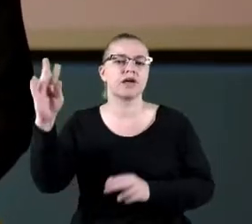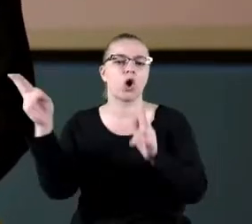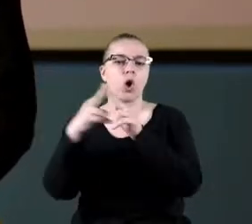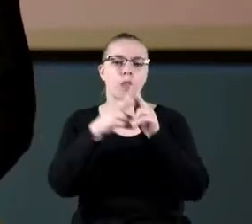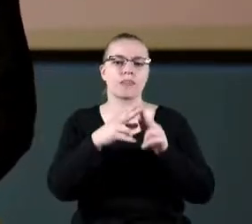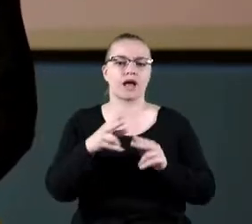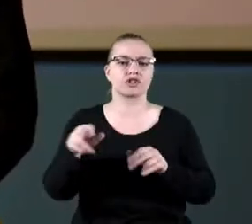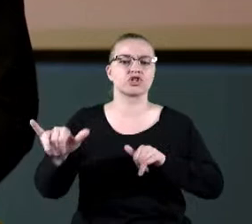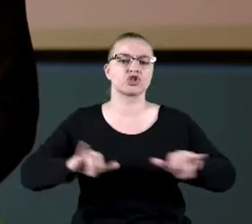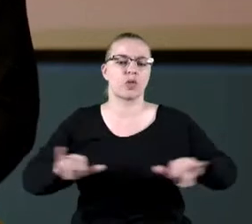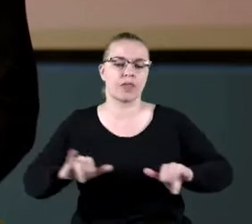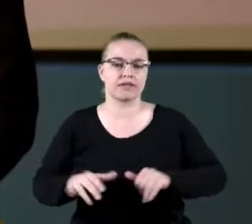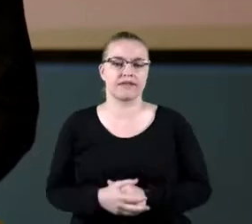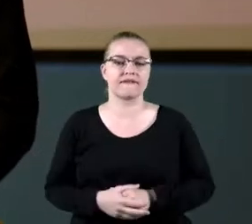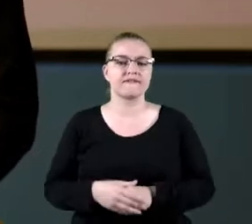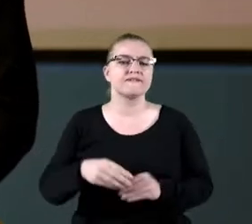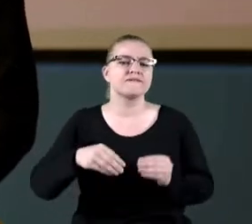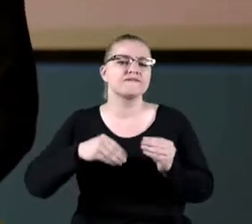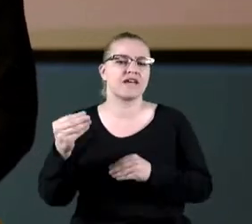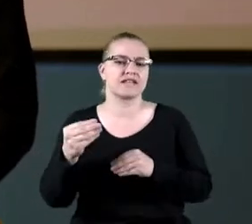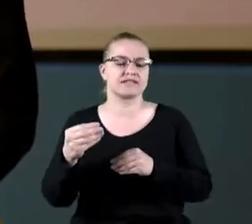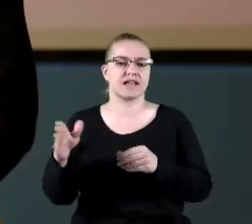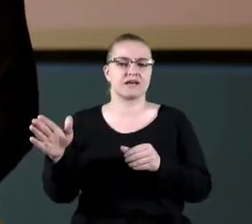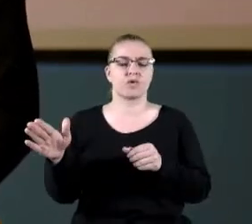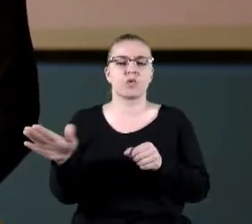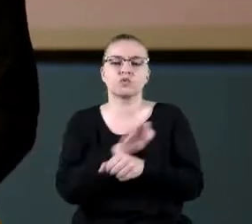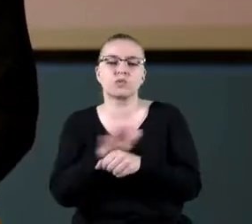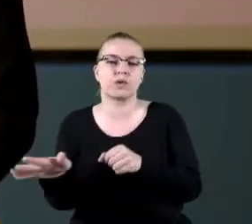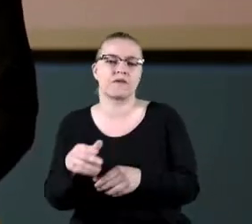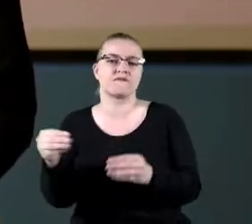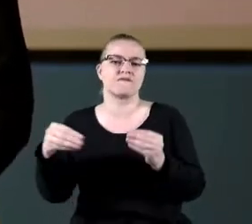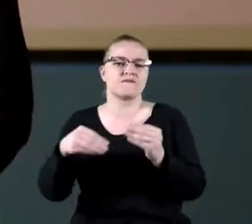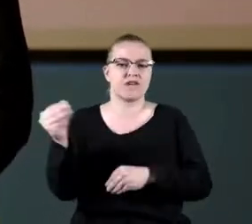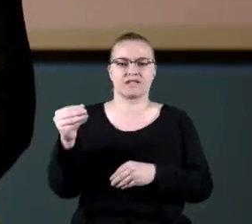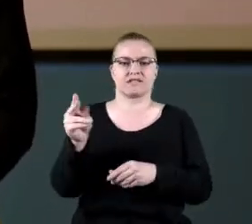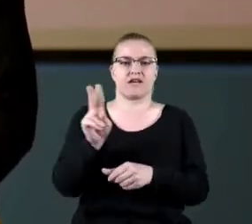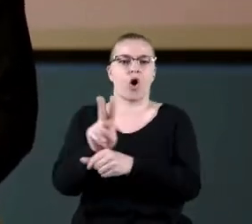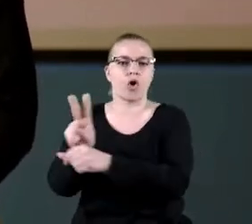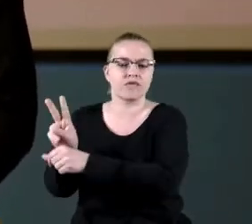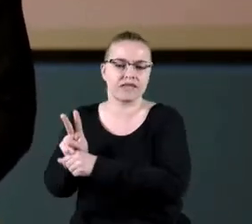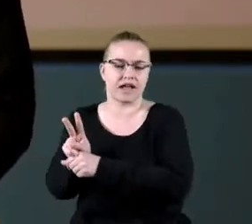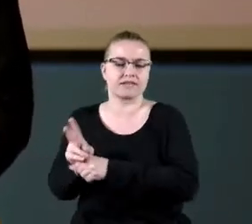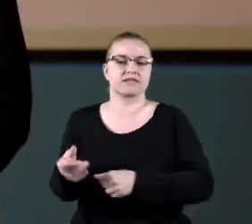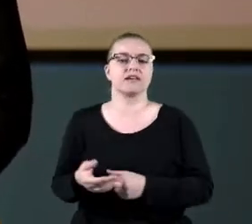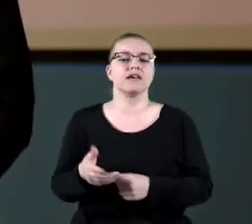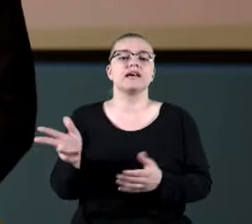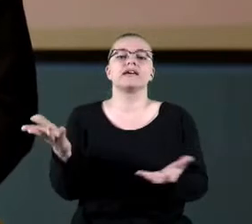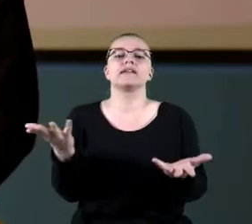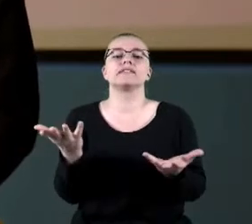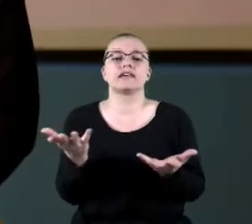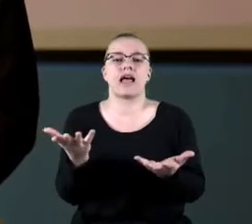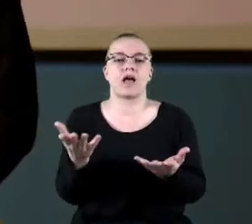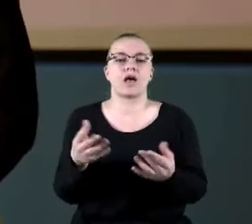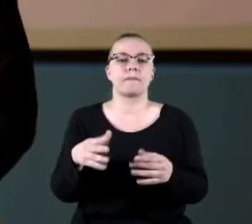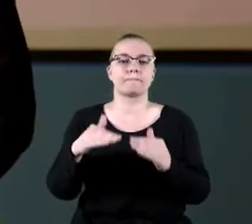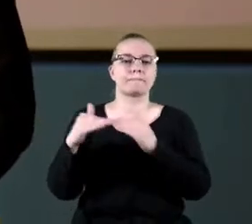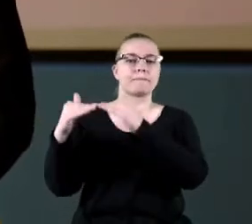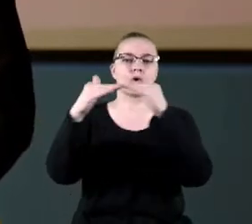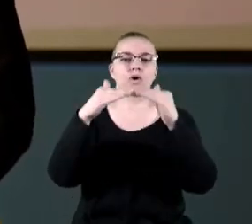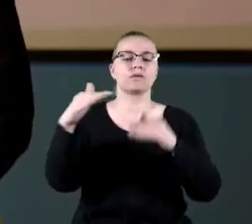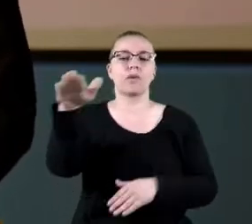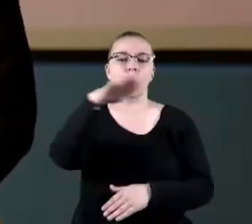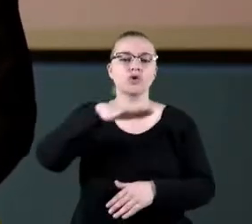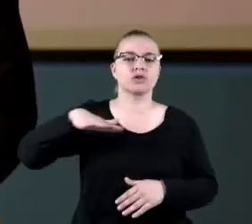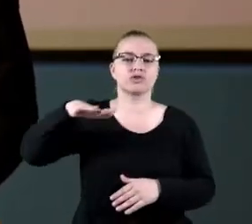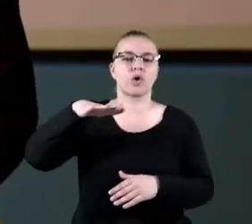and coordination are required, at least at the EU level, concerning the implementation of